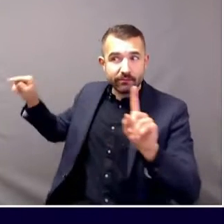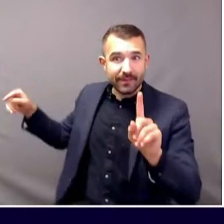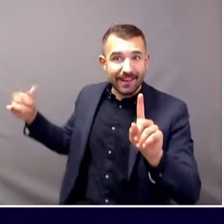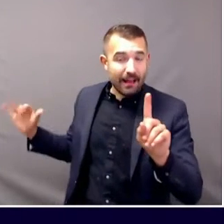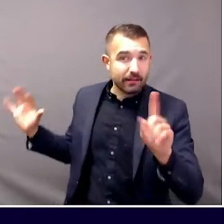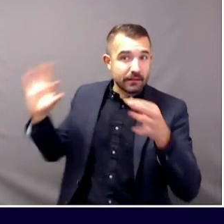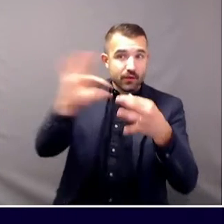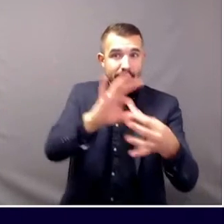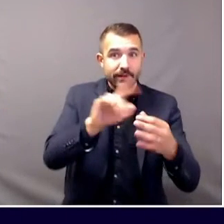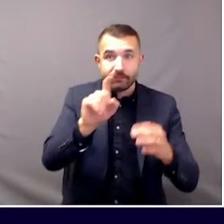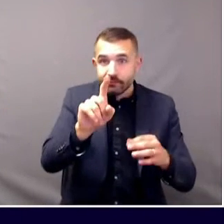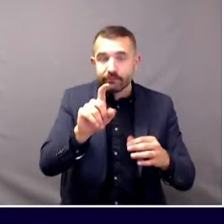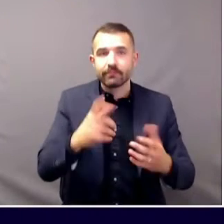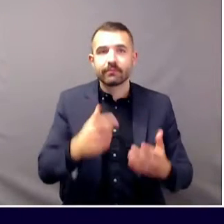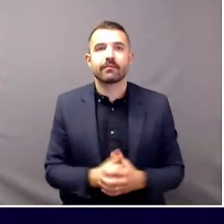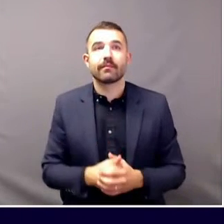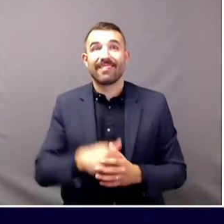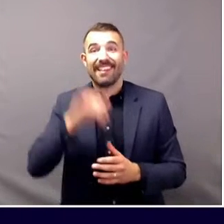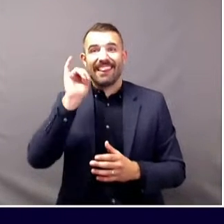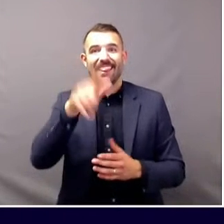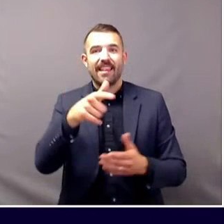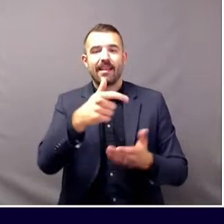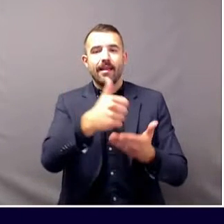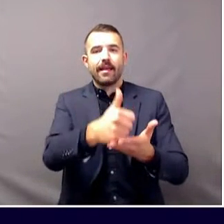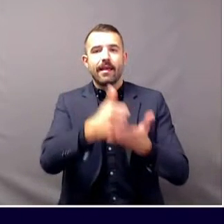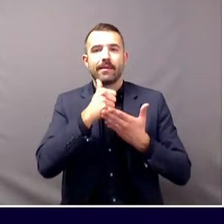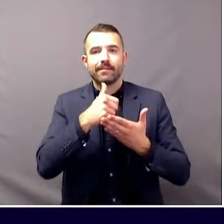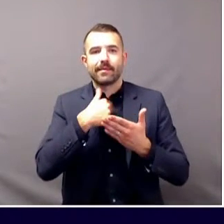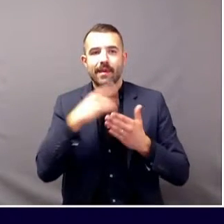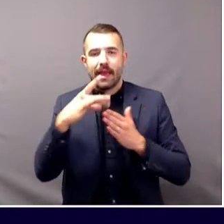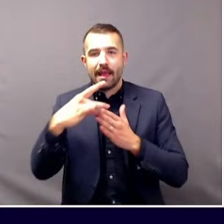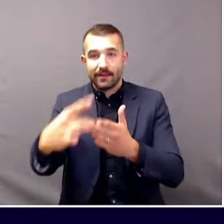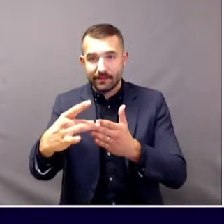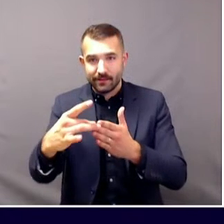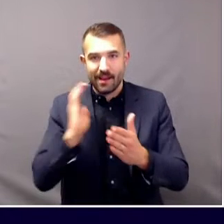or another. And with increasing frequency, or